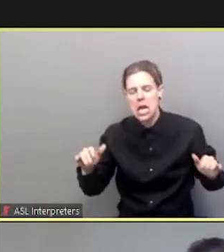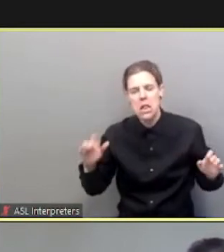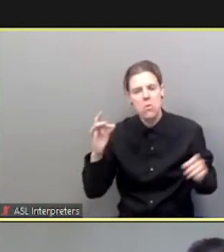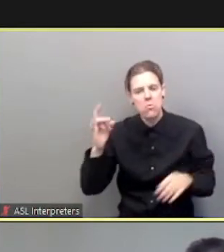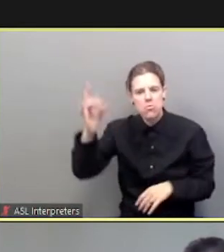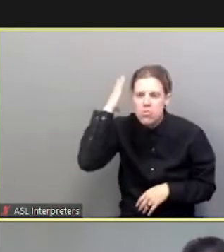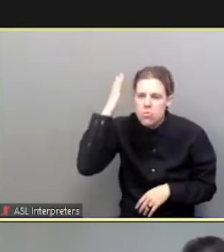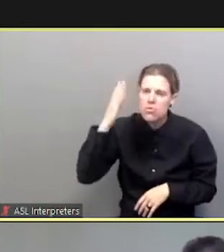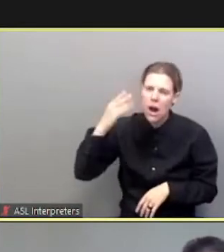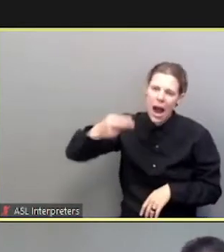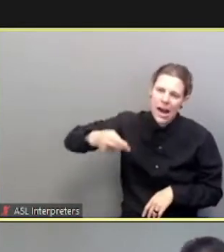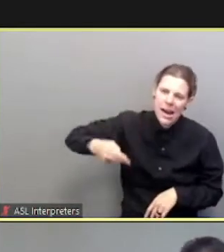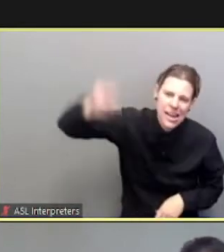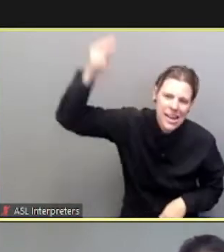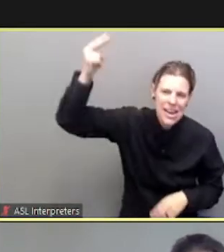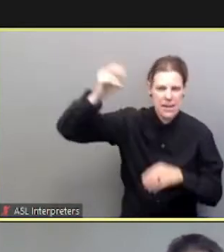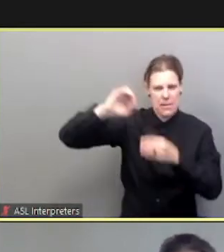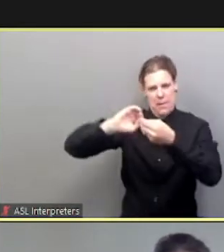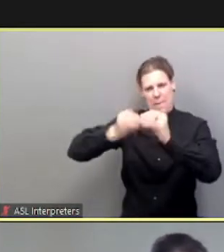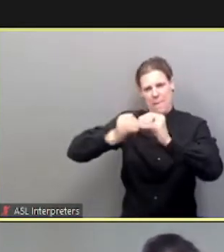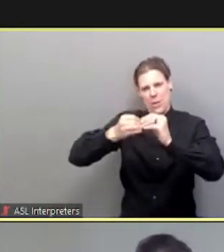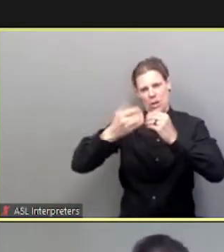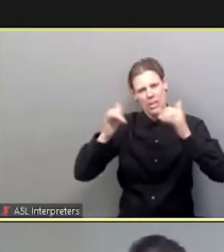States. So next slide.